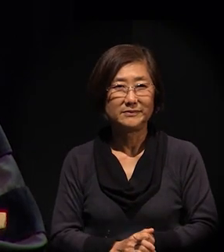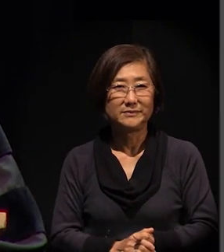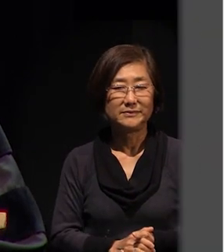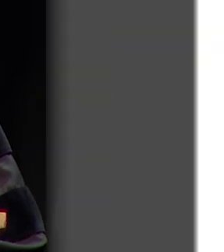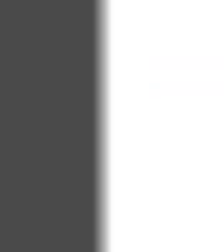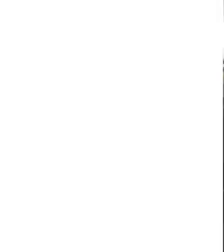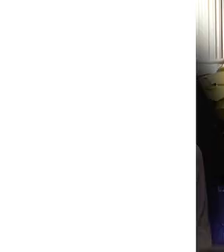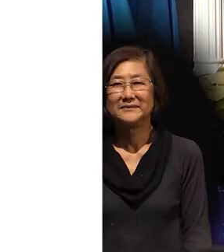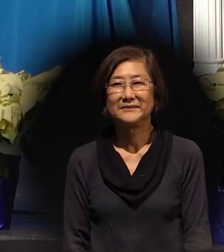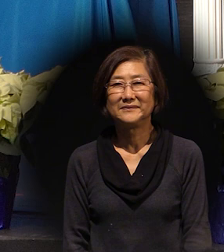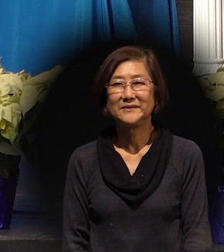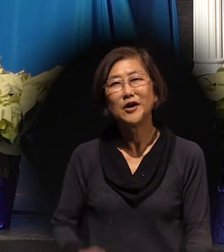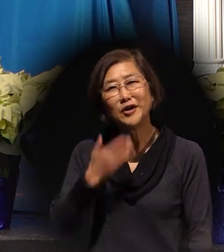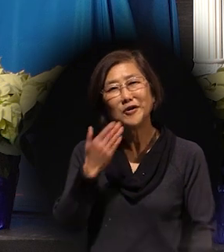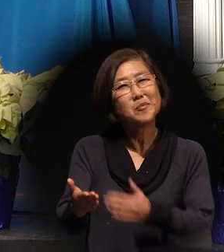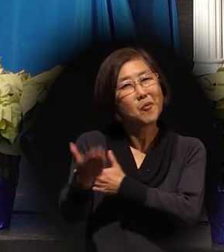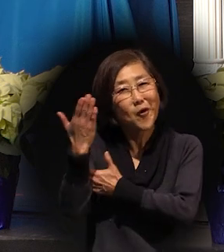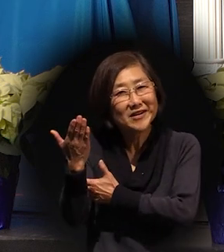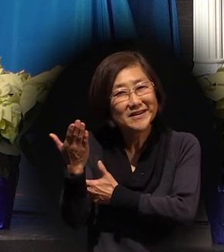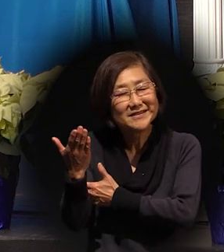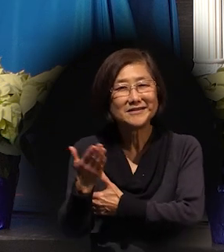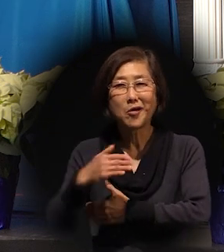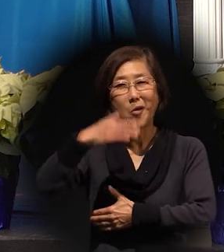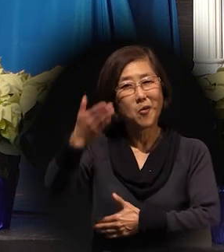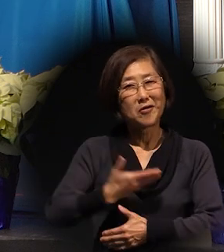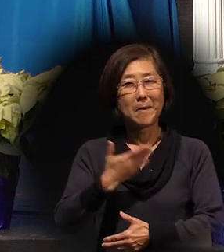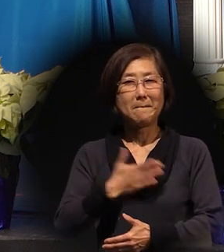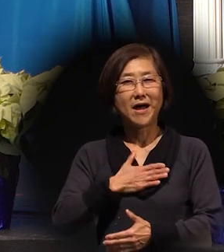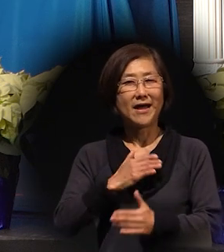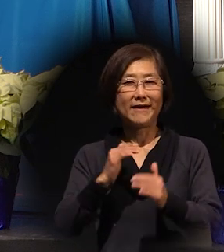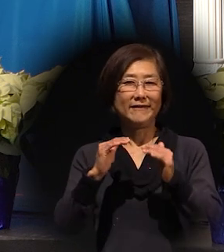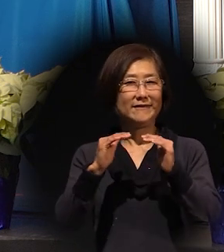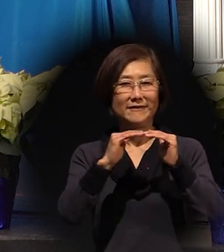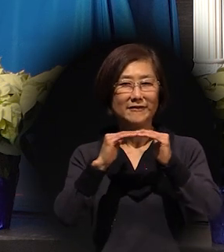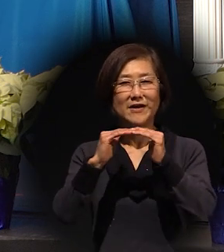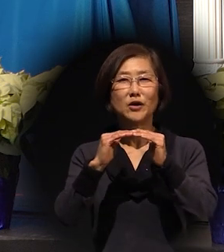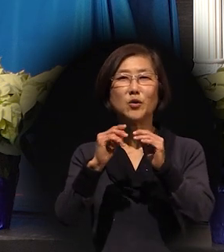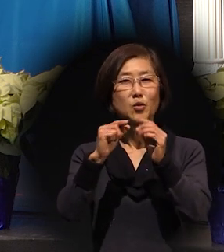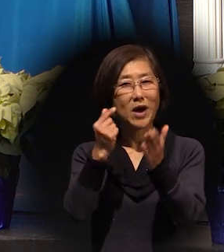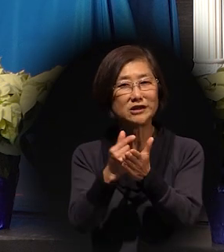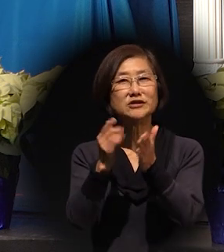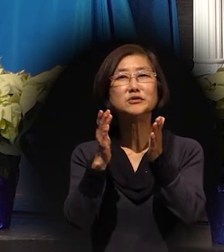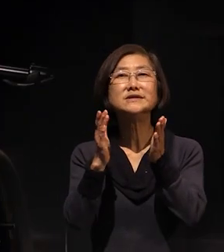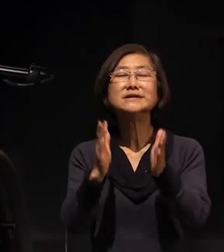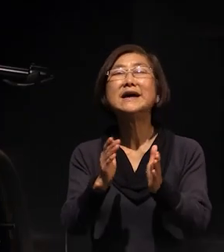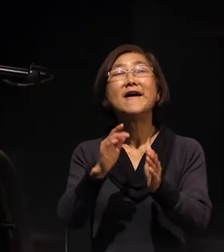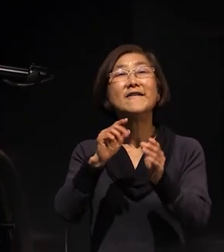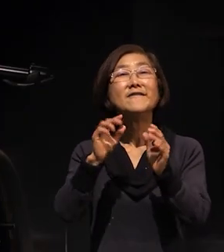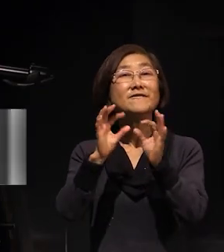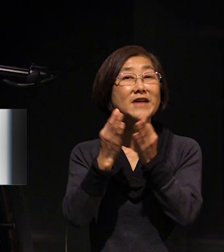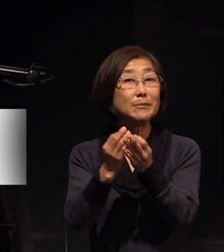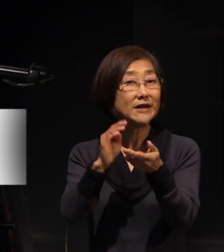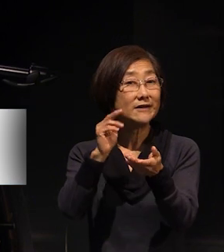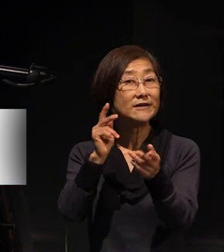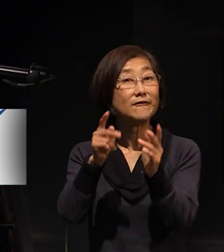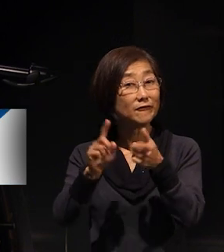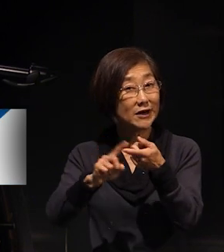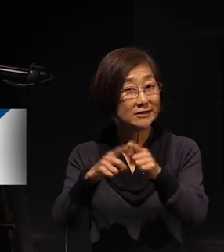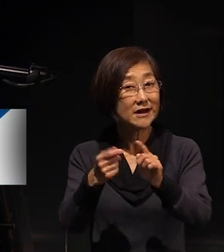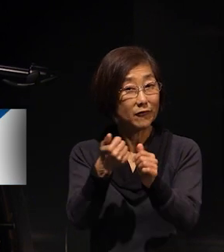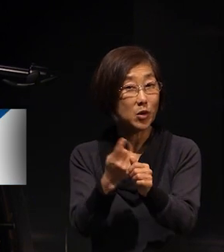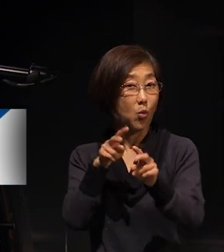much. Good morning. Welcome to my fellow graduates, their families and friends, and everyone watching this